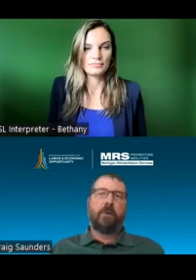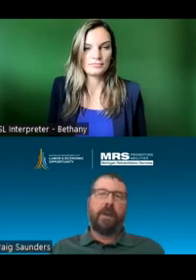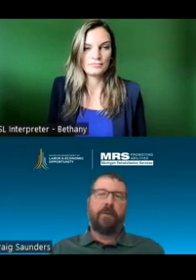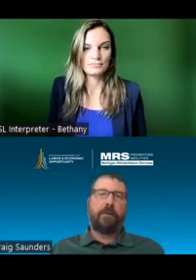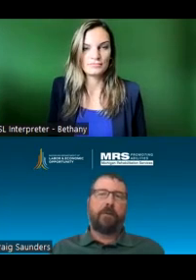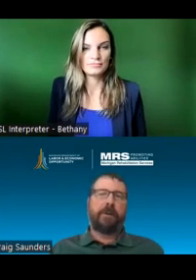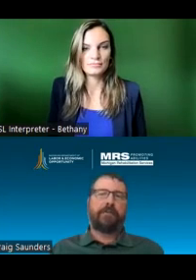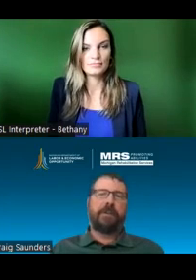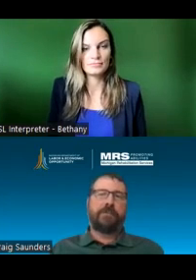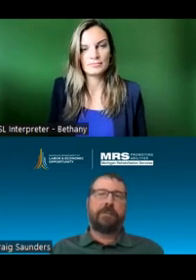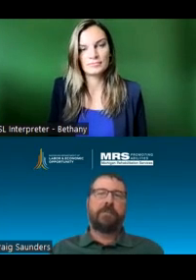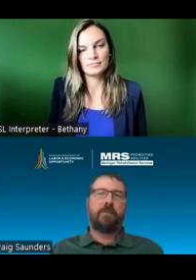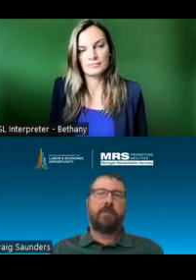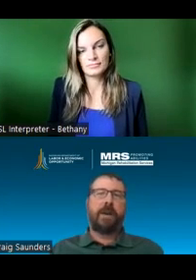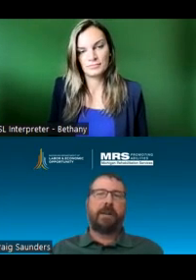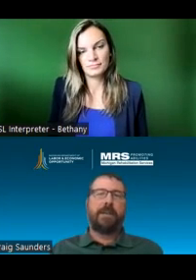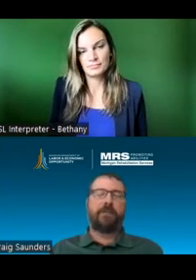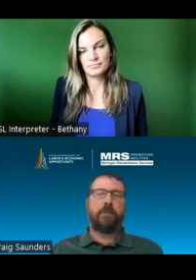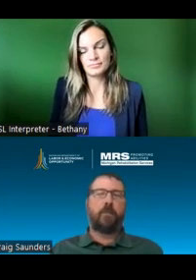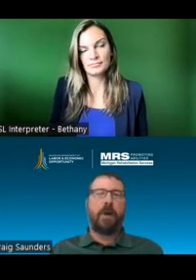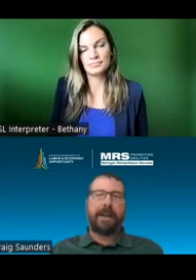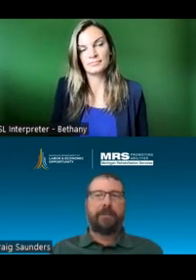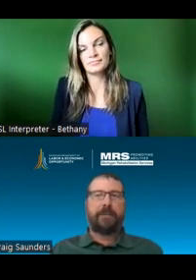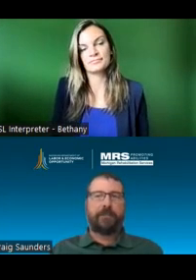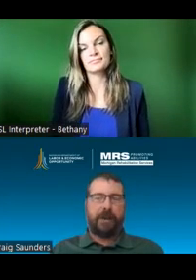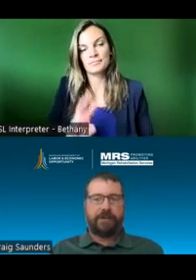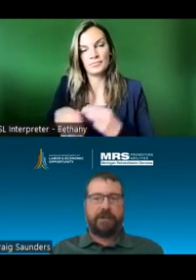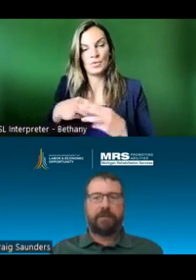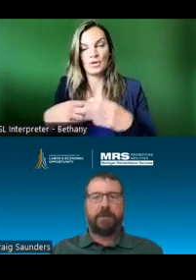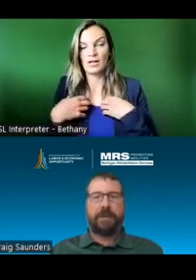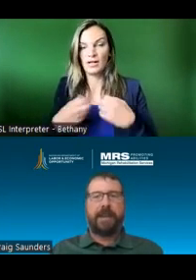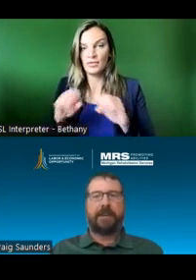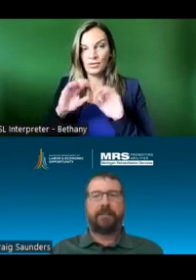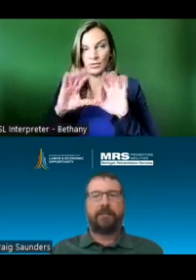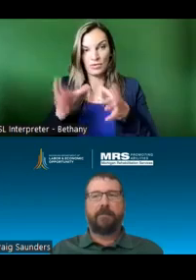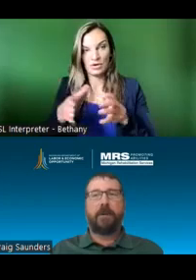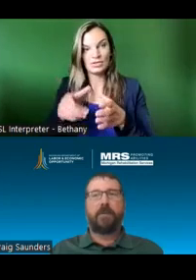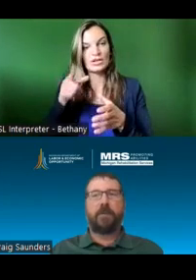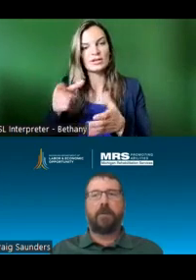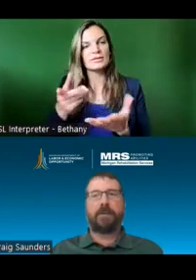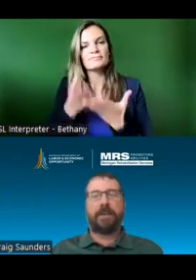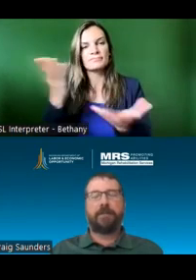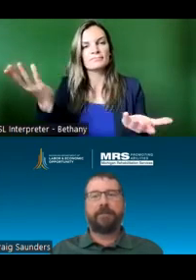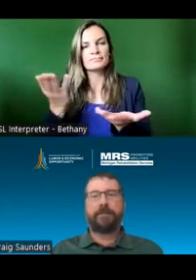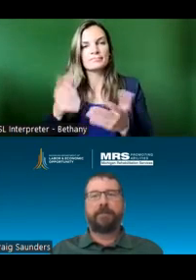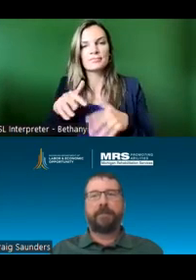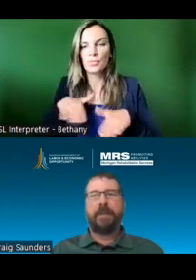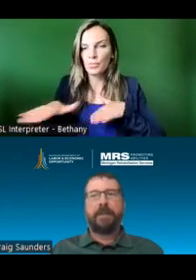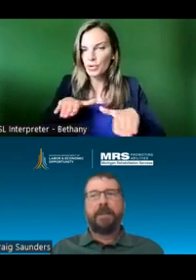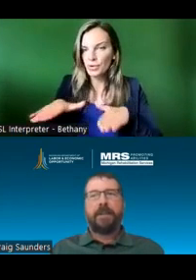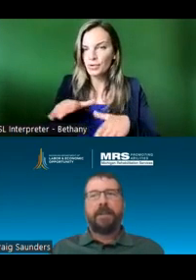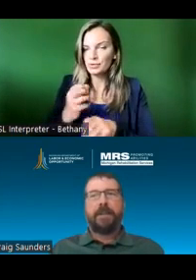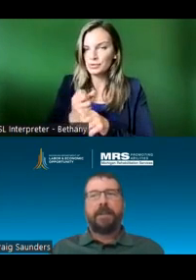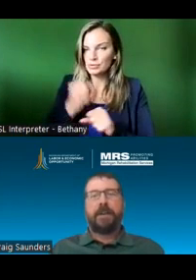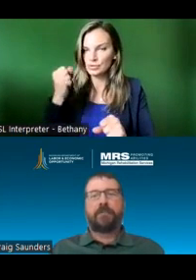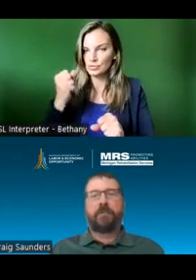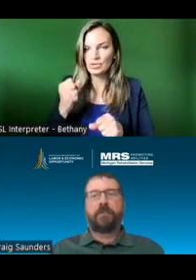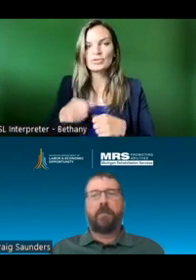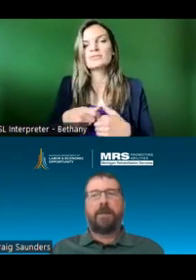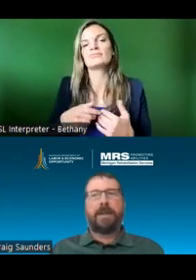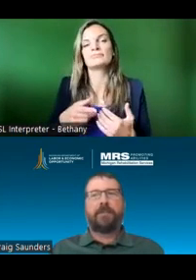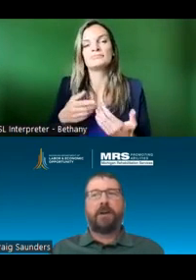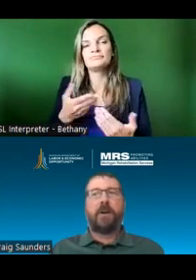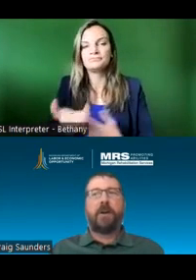The World Health Organization recommends walking and stretching when you can throughout your workday. It